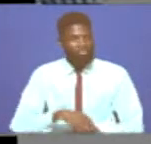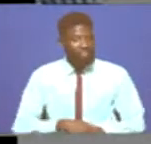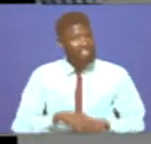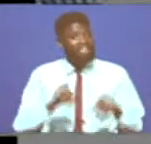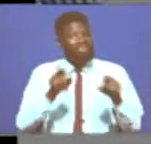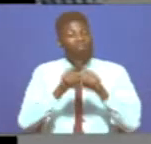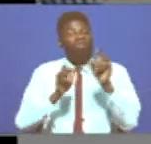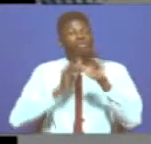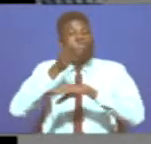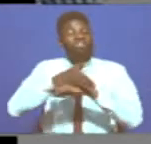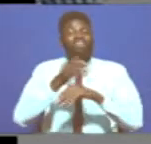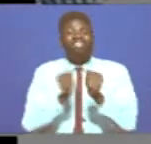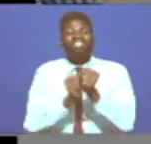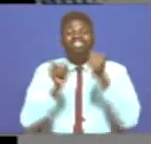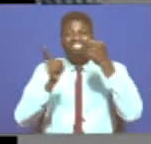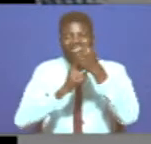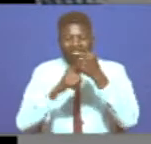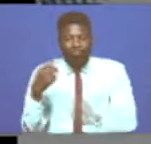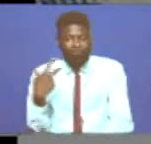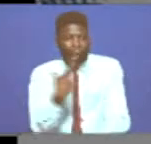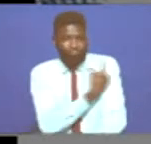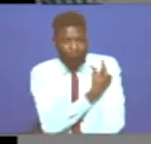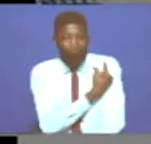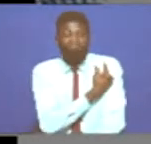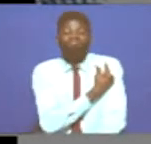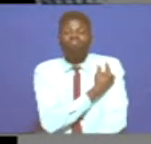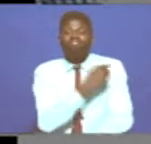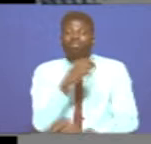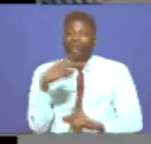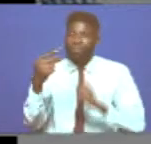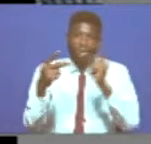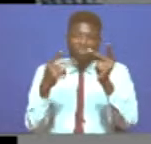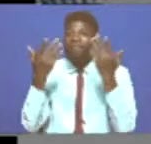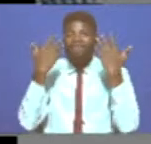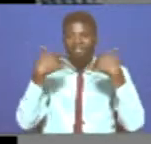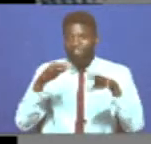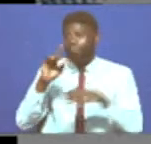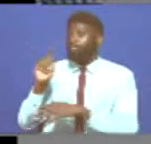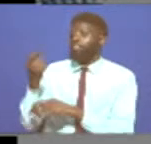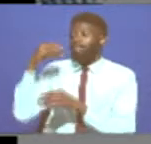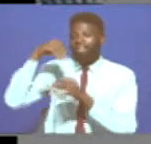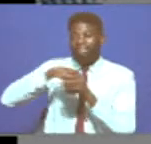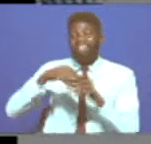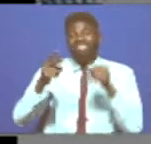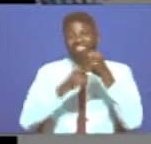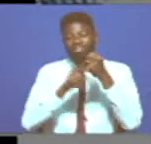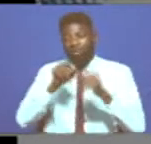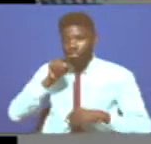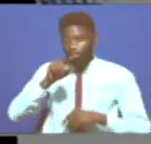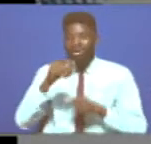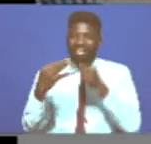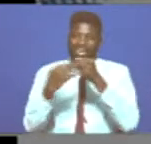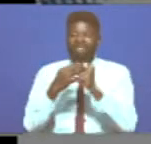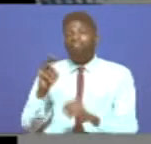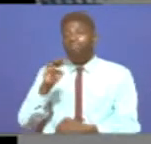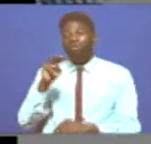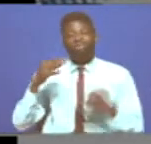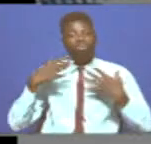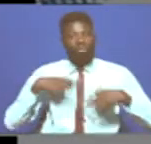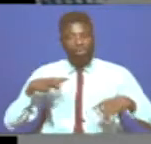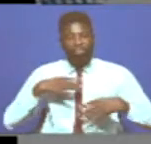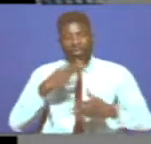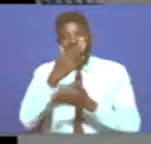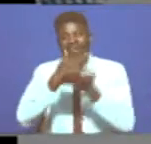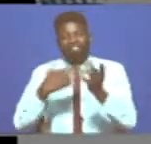16 million vaccines have been administered in the country, with 7.8 million people having been partially